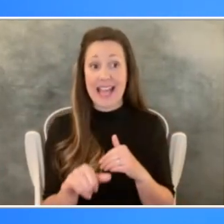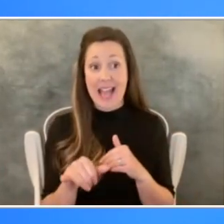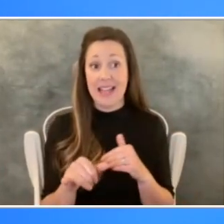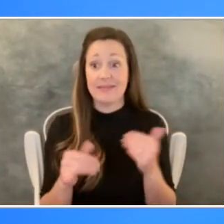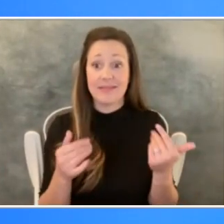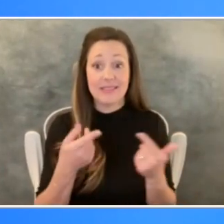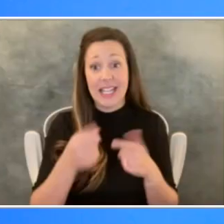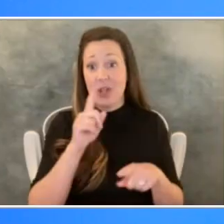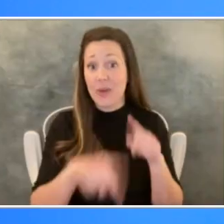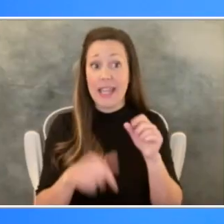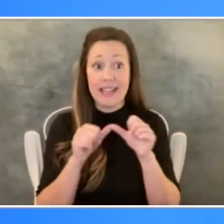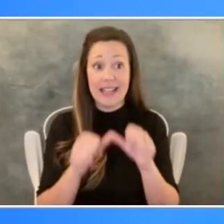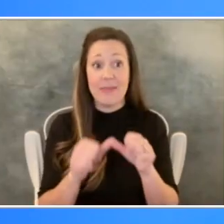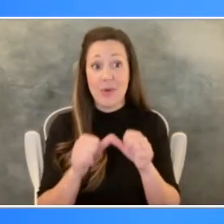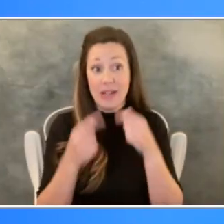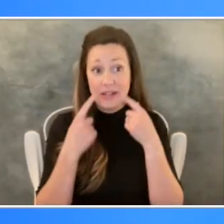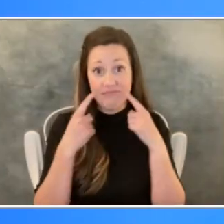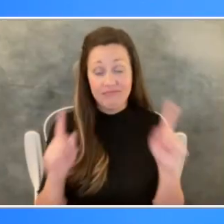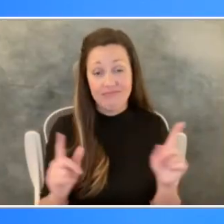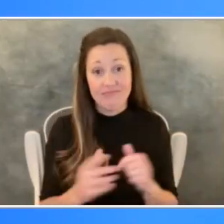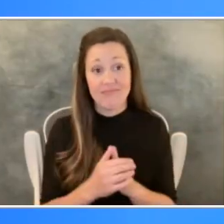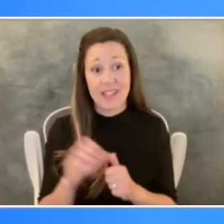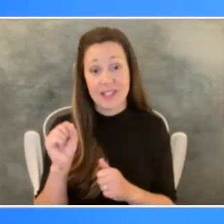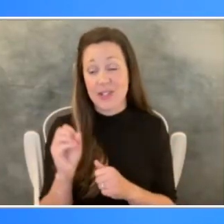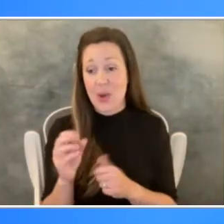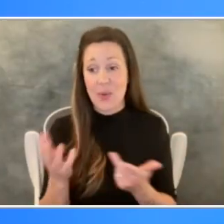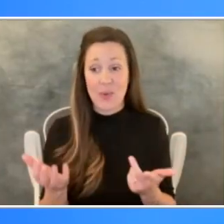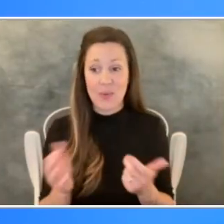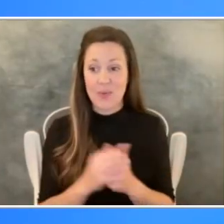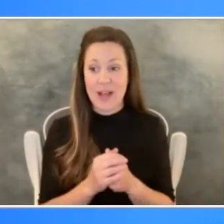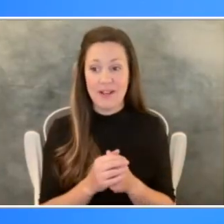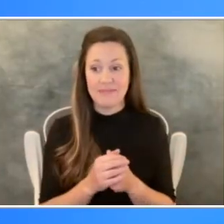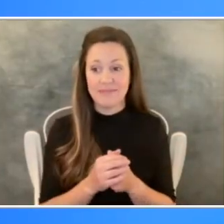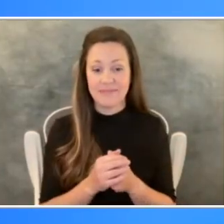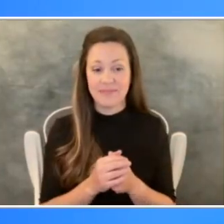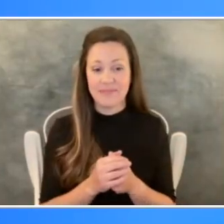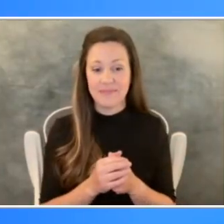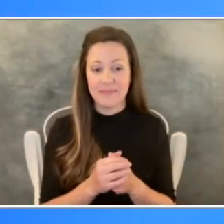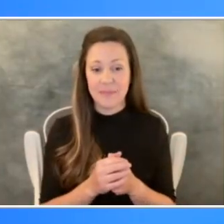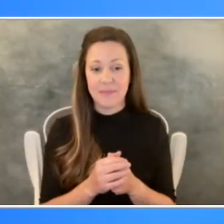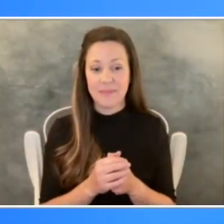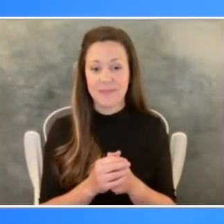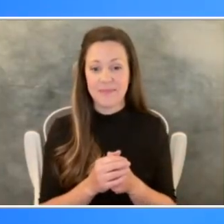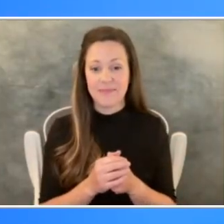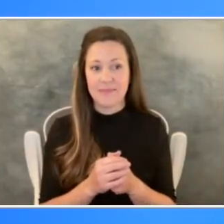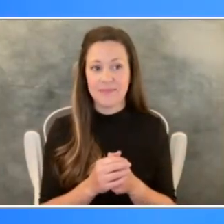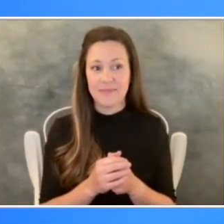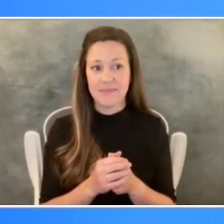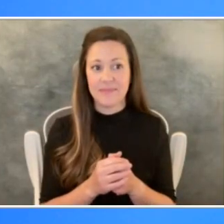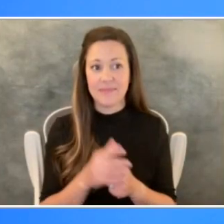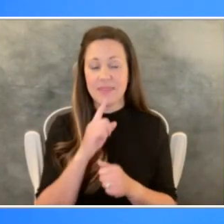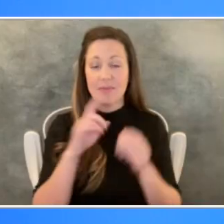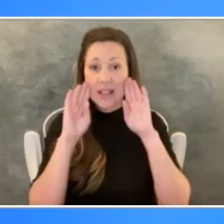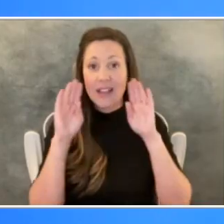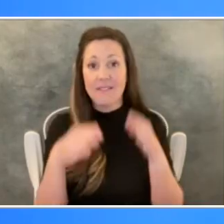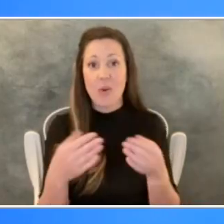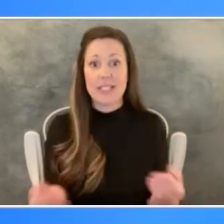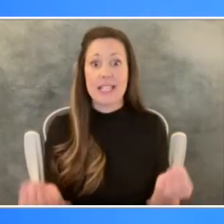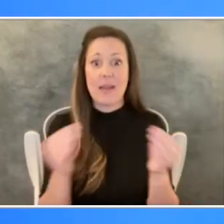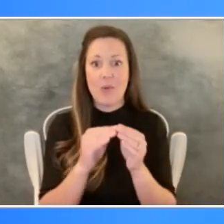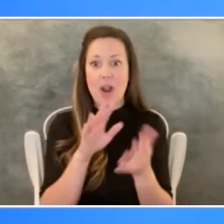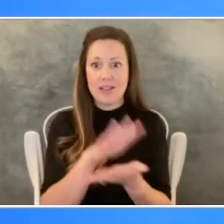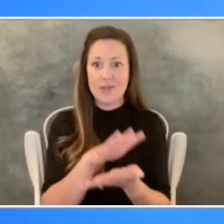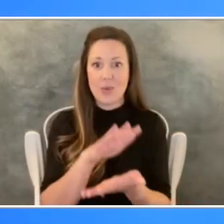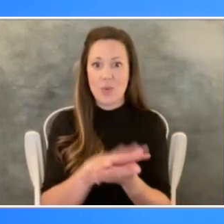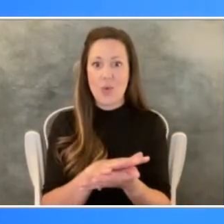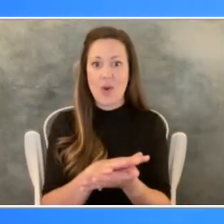going. So kind of at the start is, focus more on your school than on